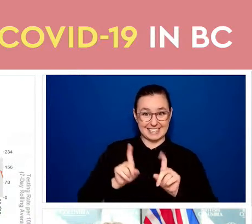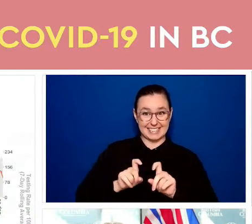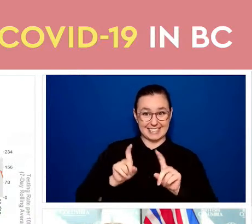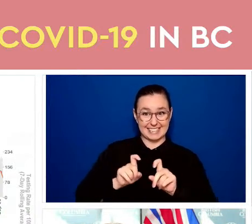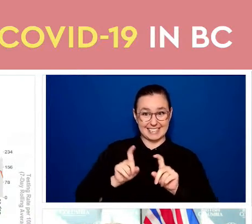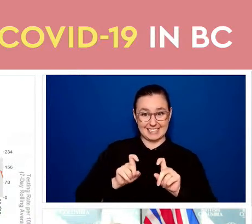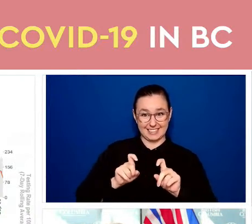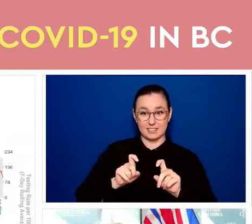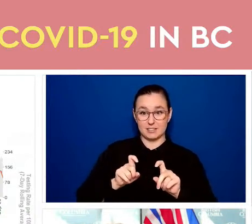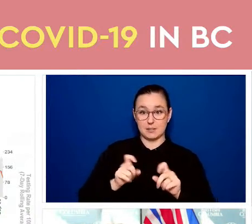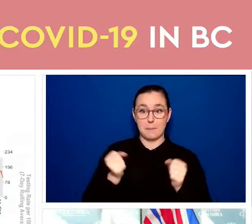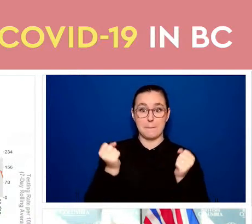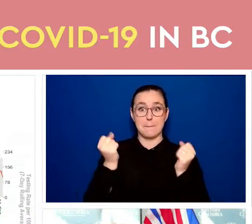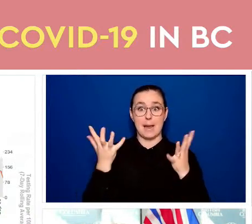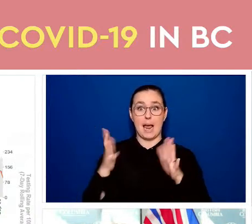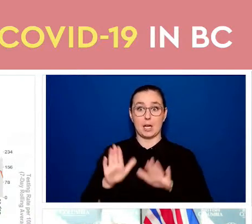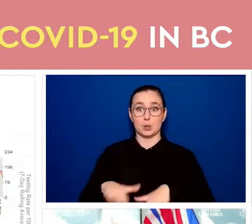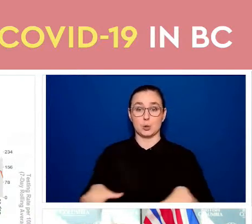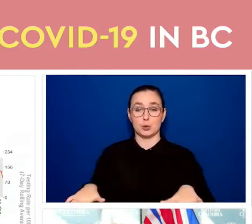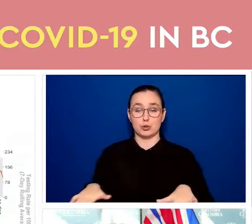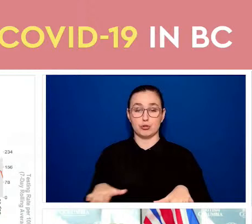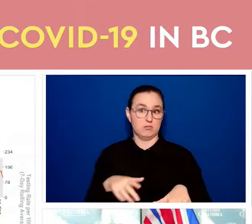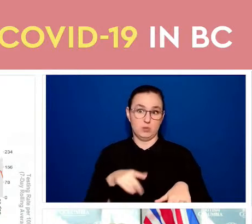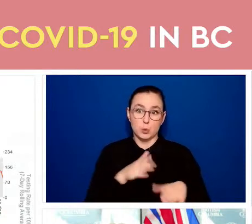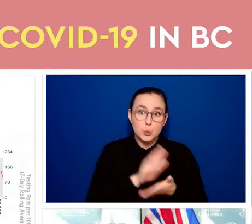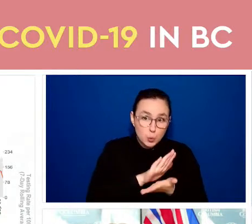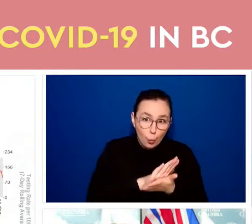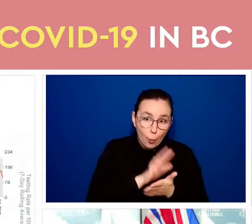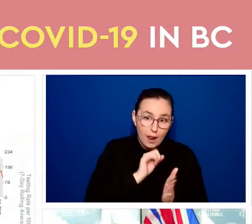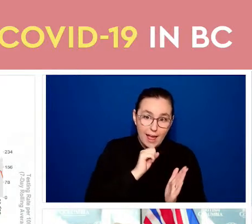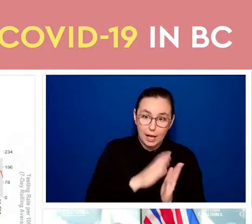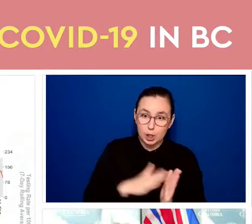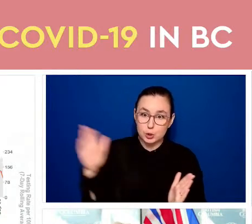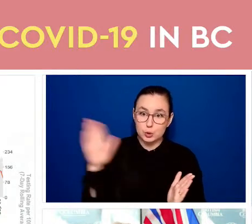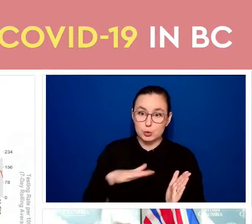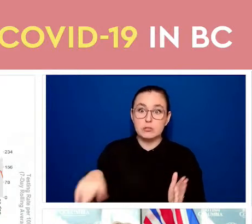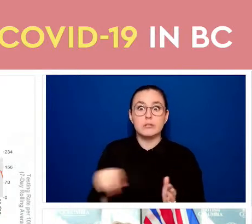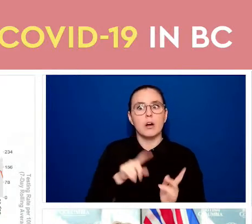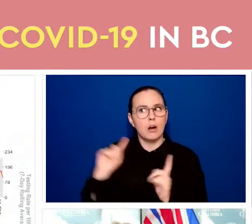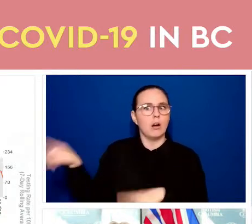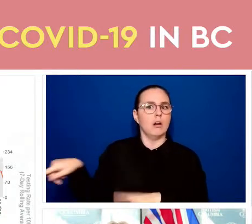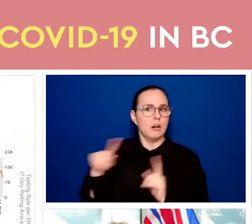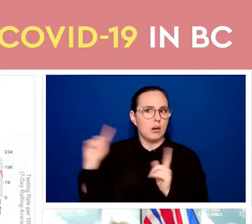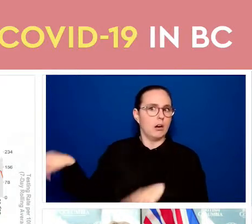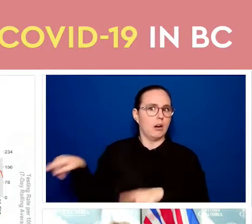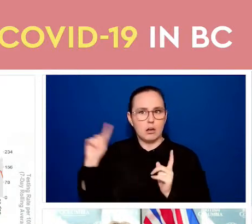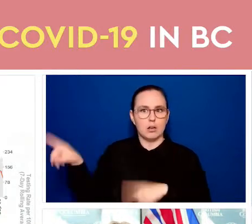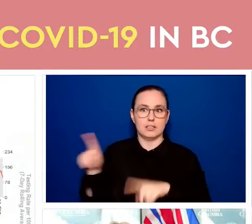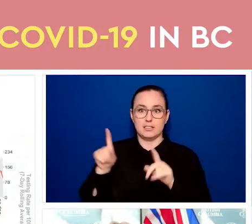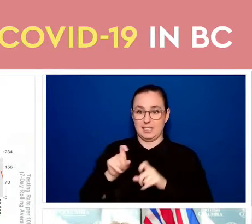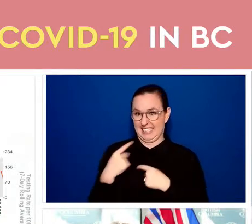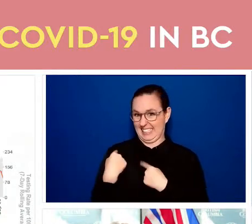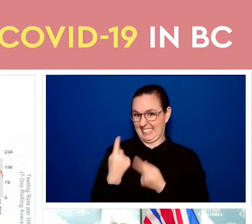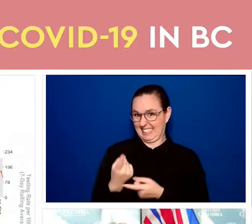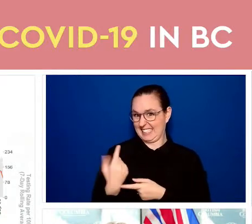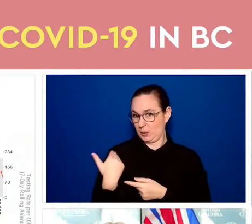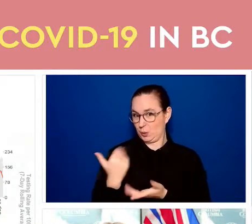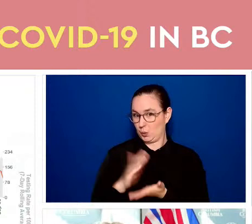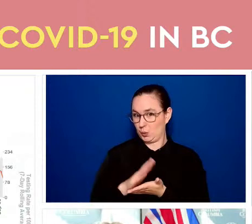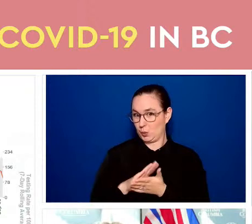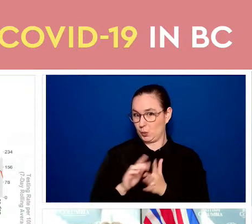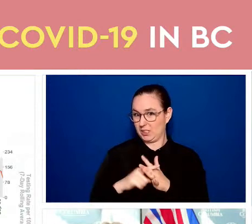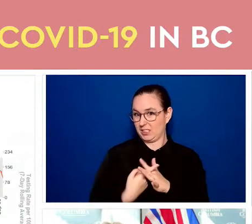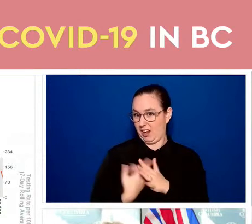particularly school-age children, who are being tested for COVID-19 in the past 3 weeks since school started again. And that is something that we